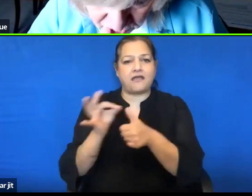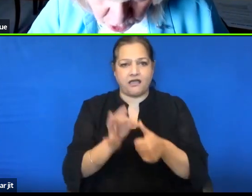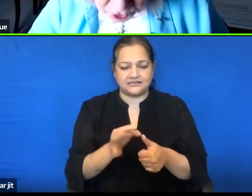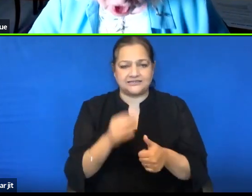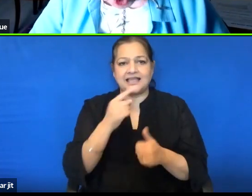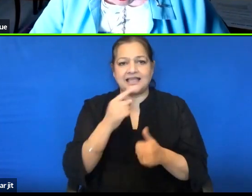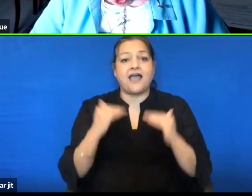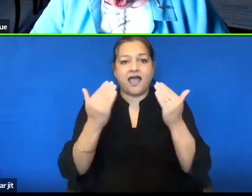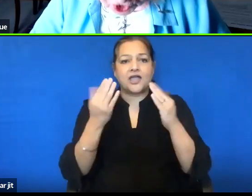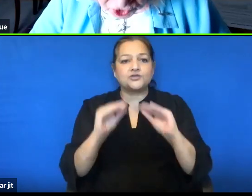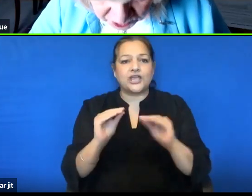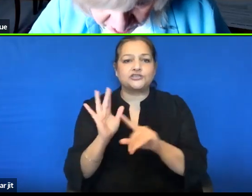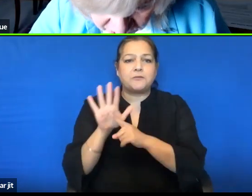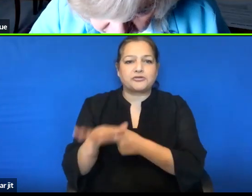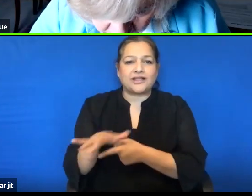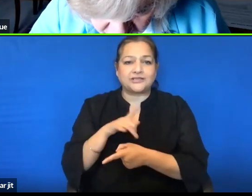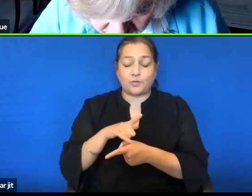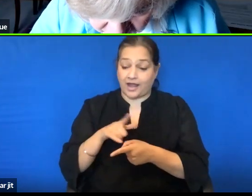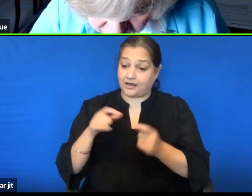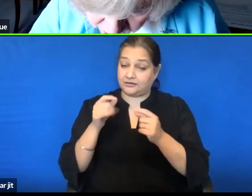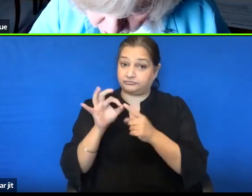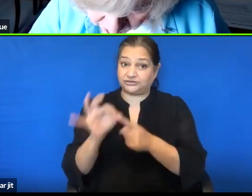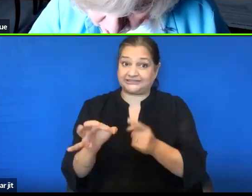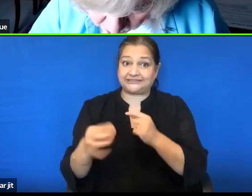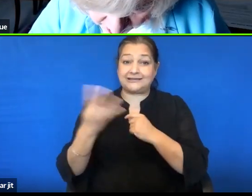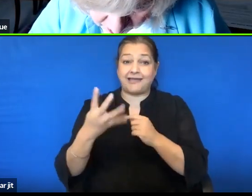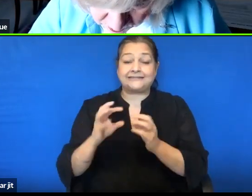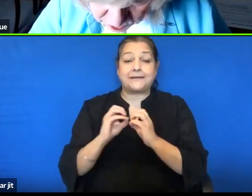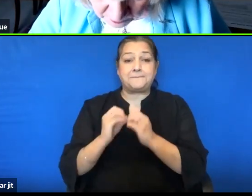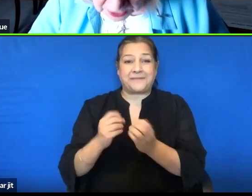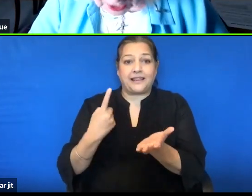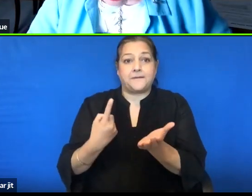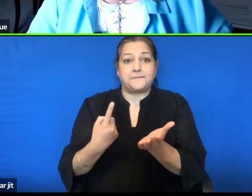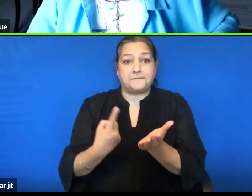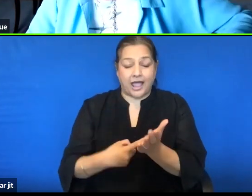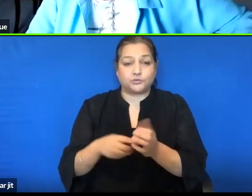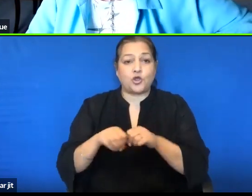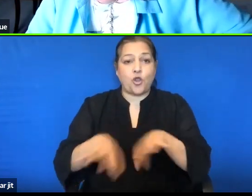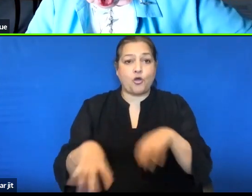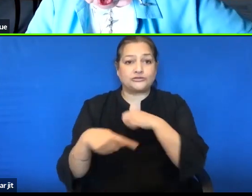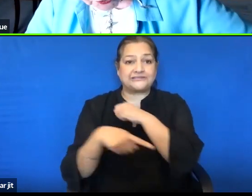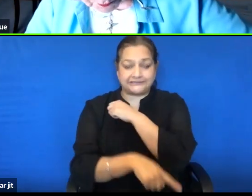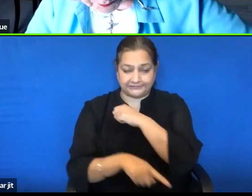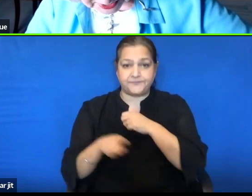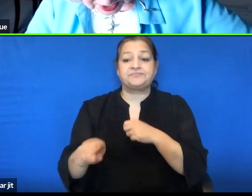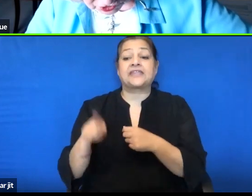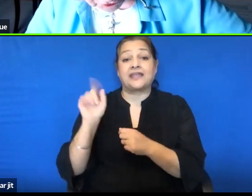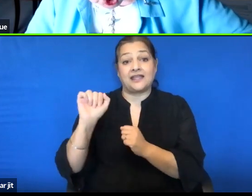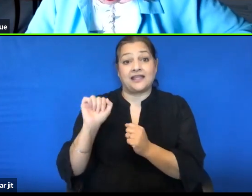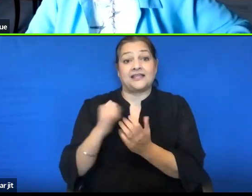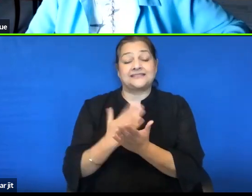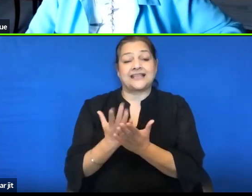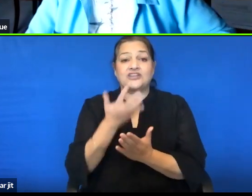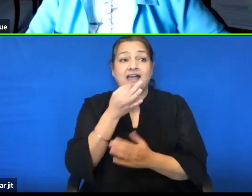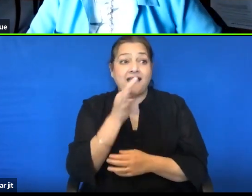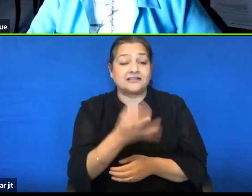education is under pressure with losses predicted of up to £19 billion. And the sector has asked for a bailout of